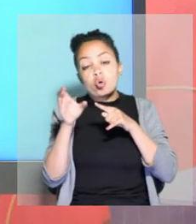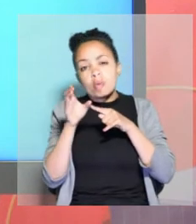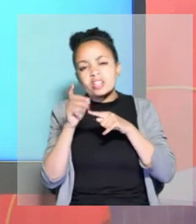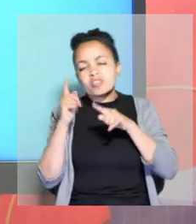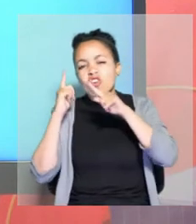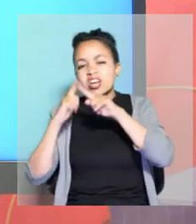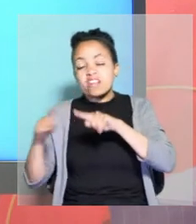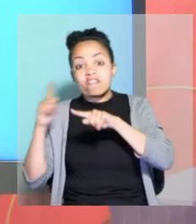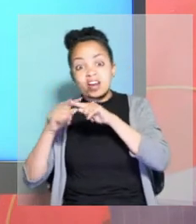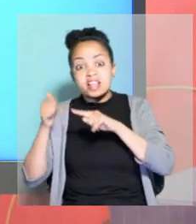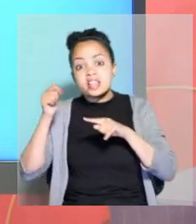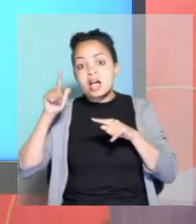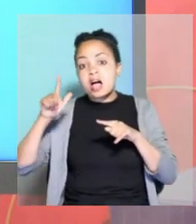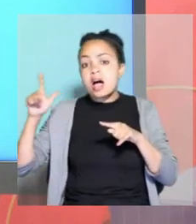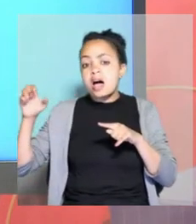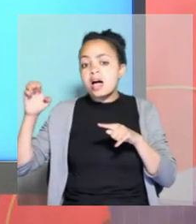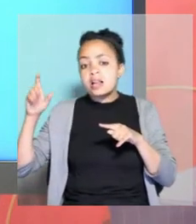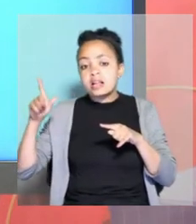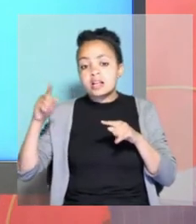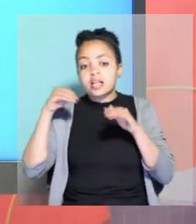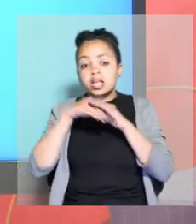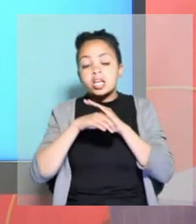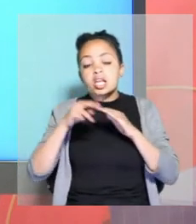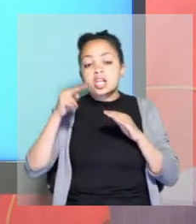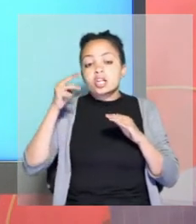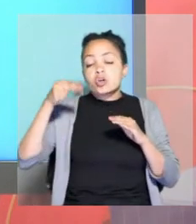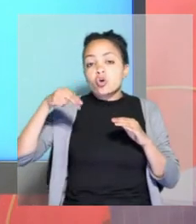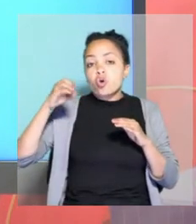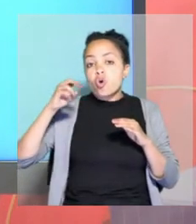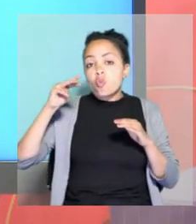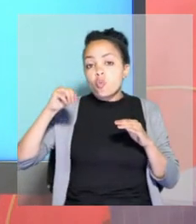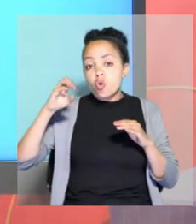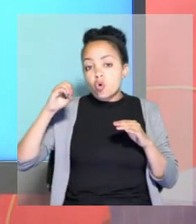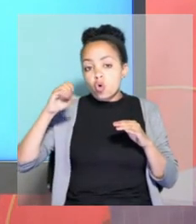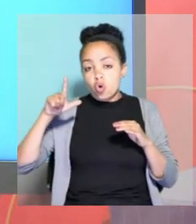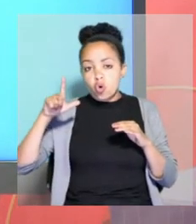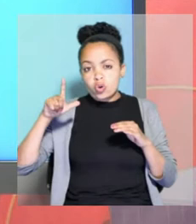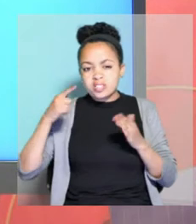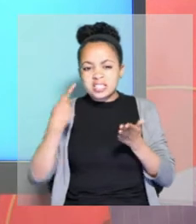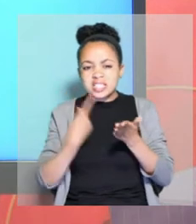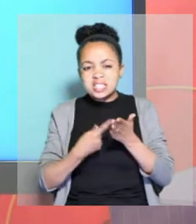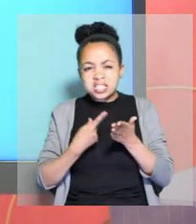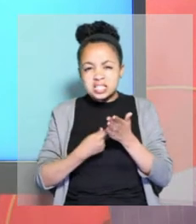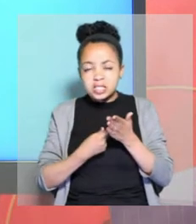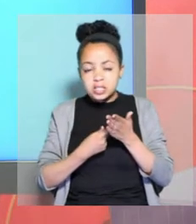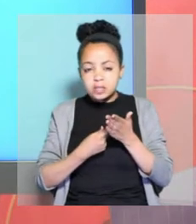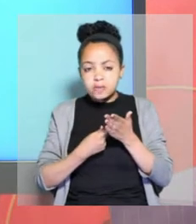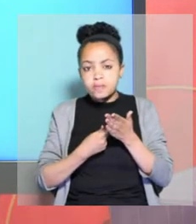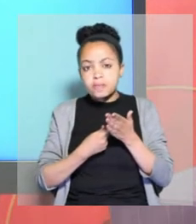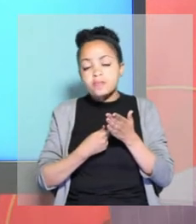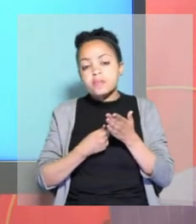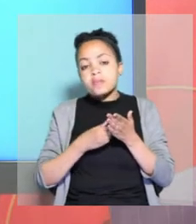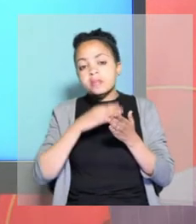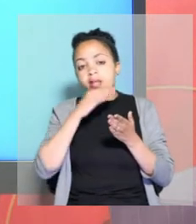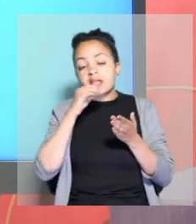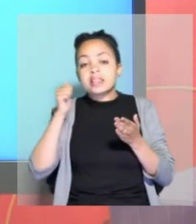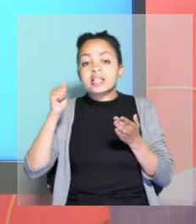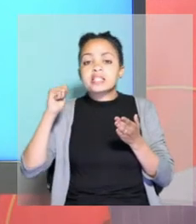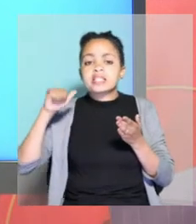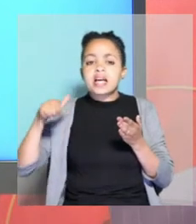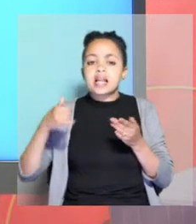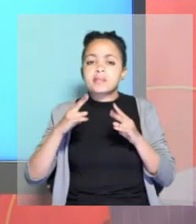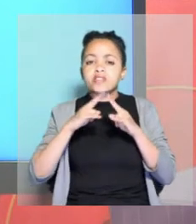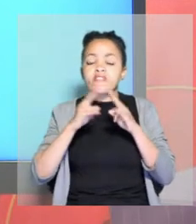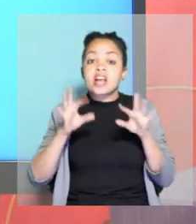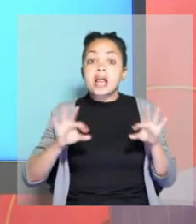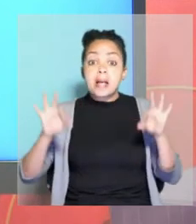from different allele in homologous sphere this scroll over in the science is